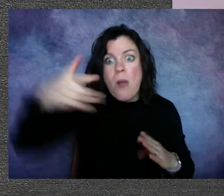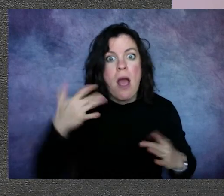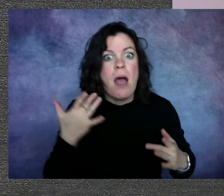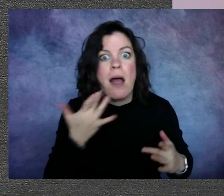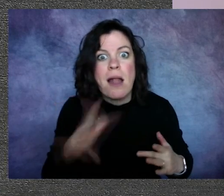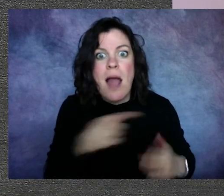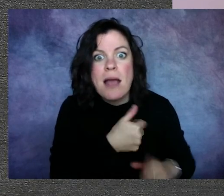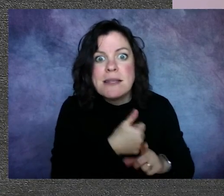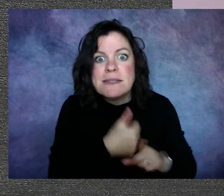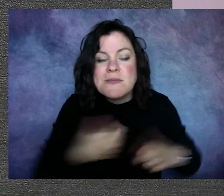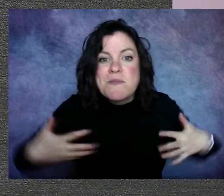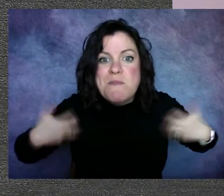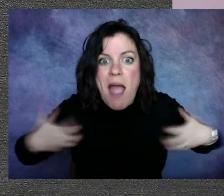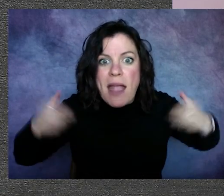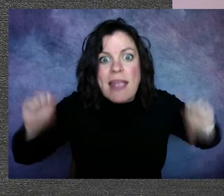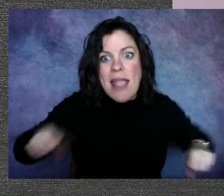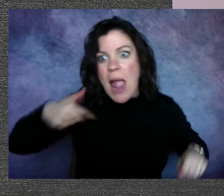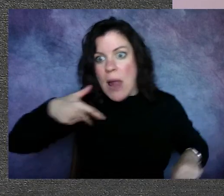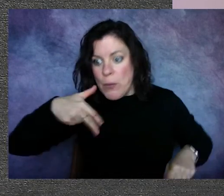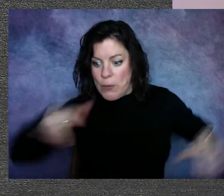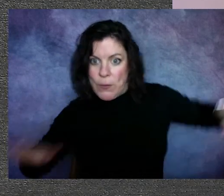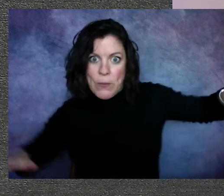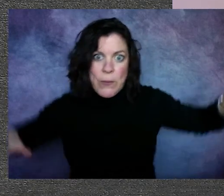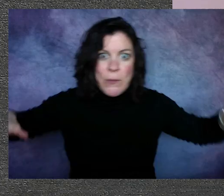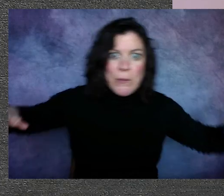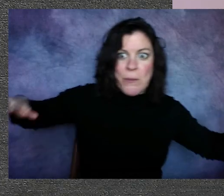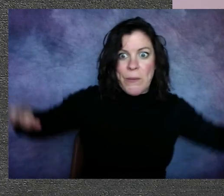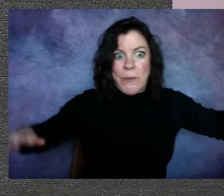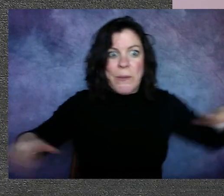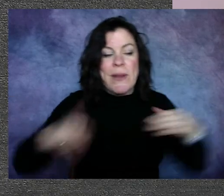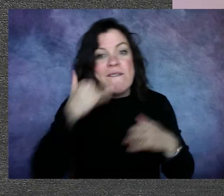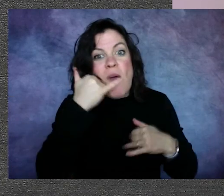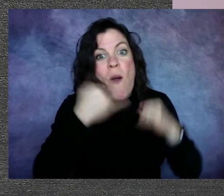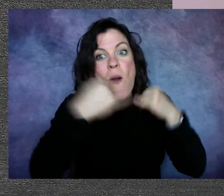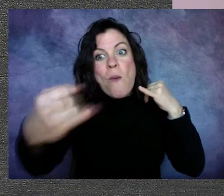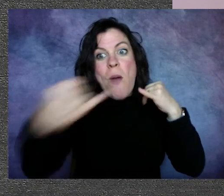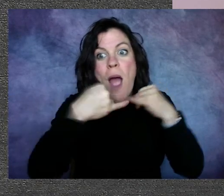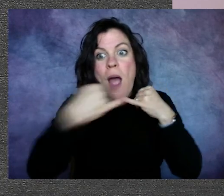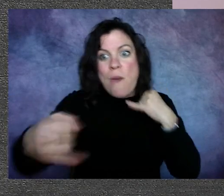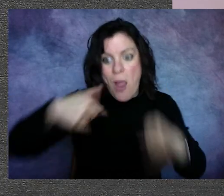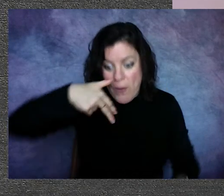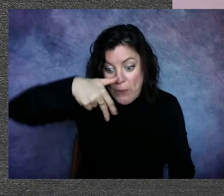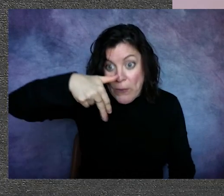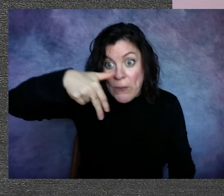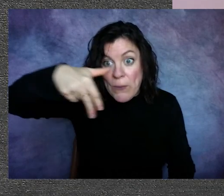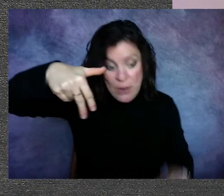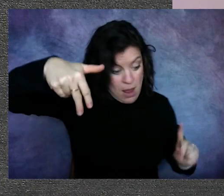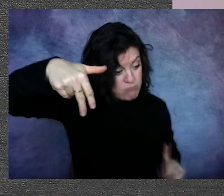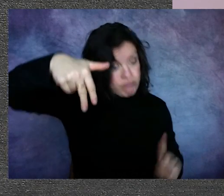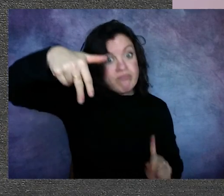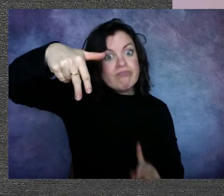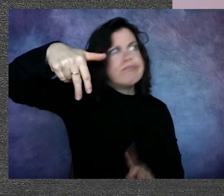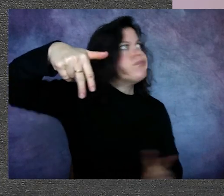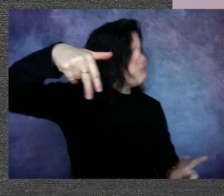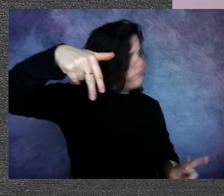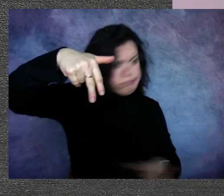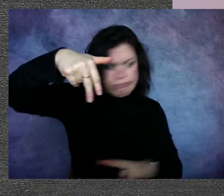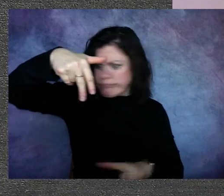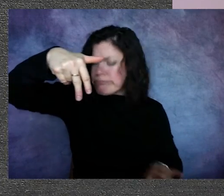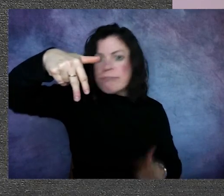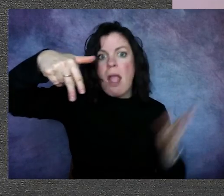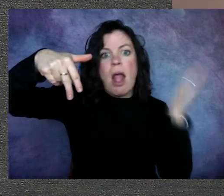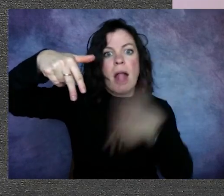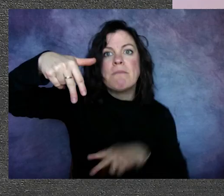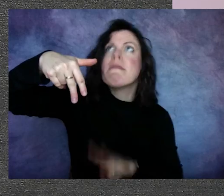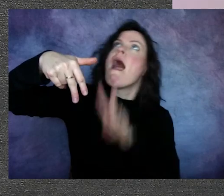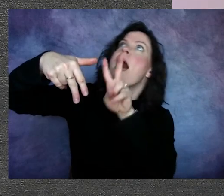monkey, because out he walked onto the telephone wires. Quickly and quietly over the guard's head, George walked away. He was